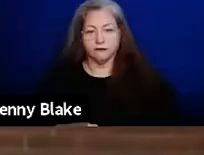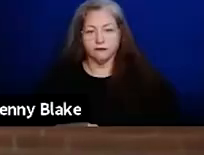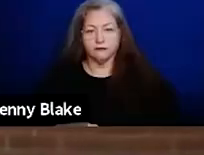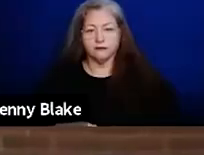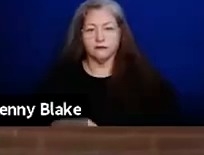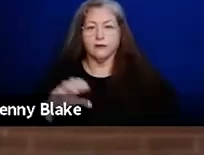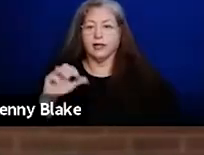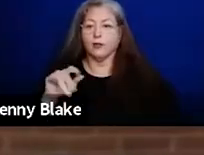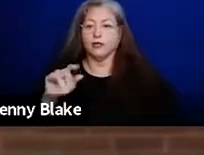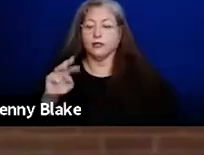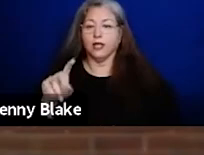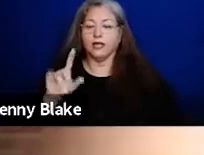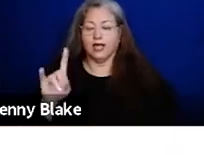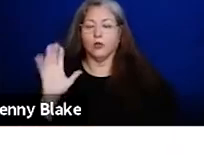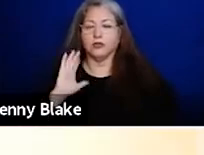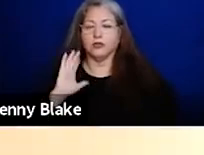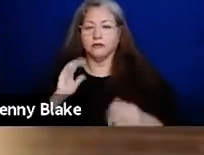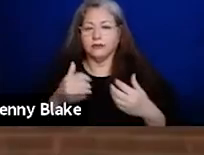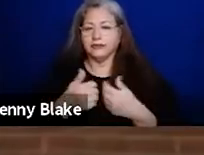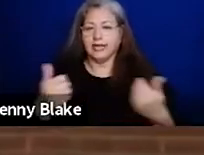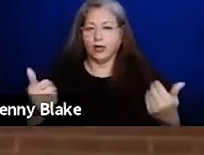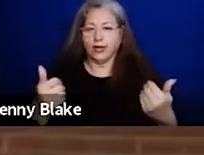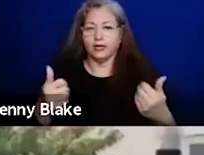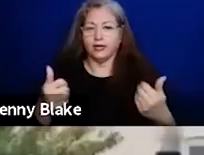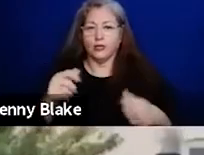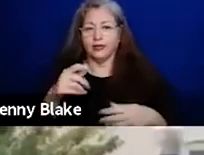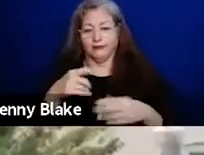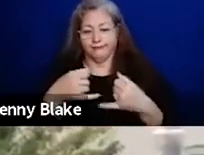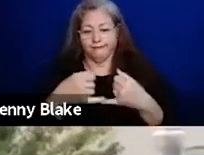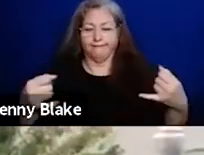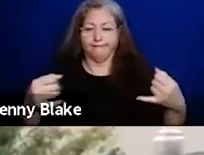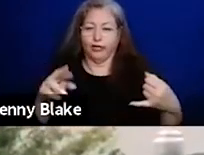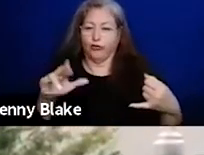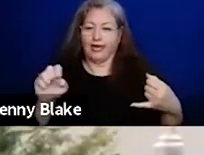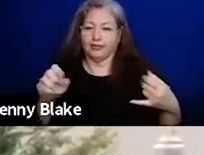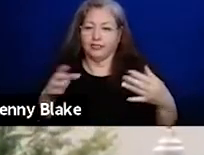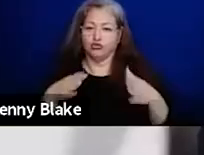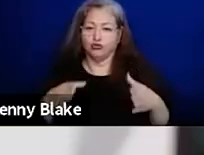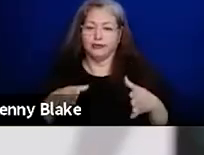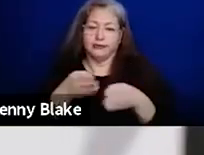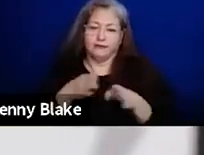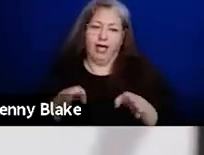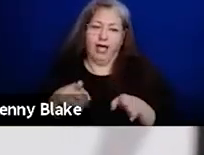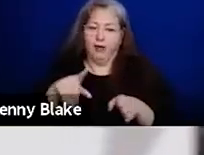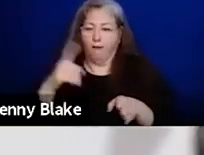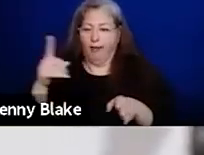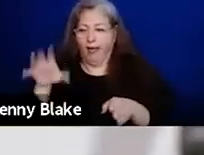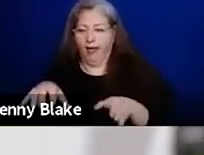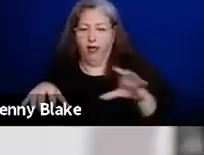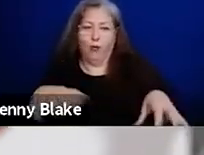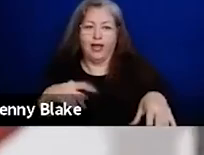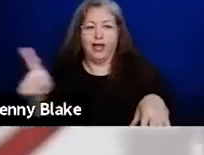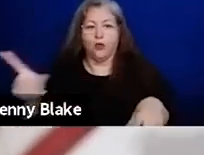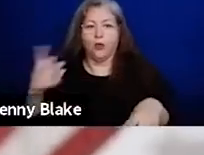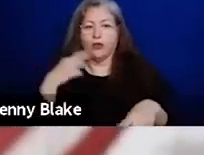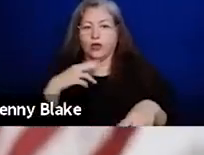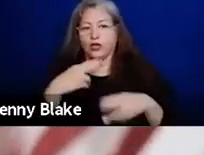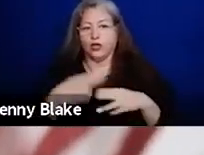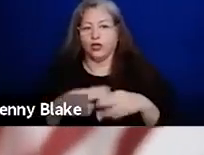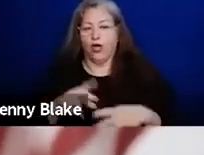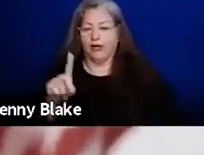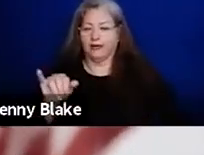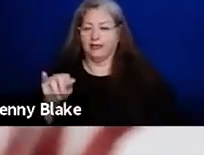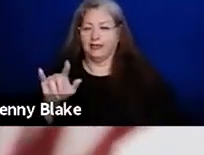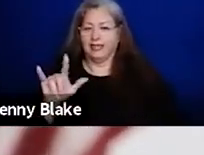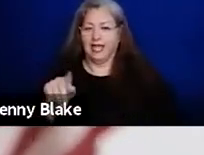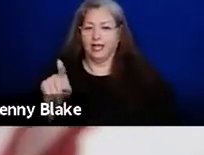Cambridge, Maryland was segregated, with Race Street dividing the blacks from the whites. They had a restaurant right there called Disneyland. You